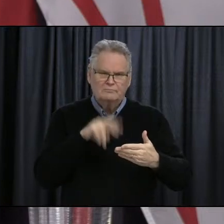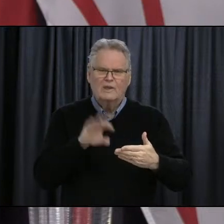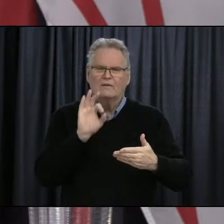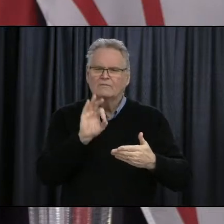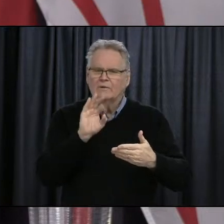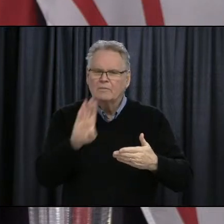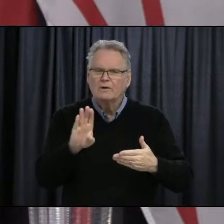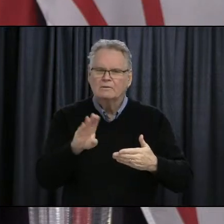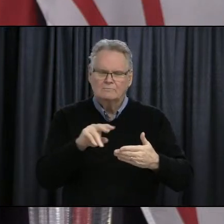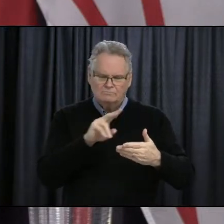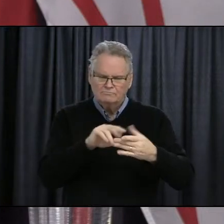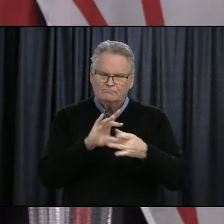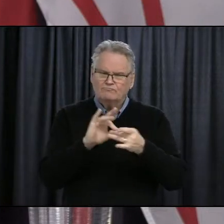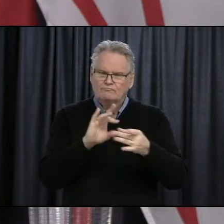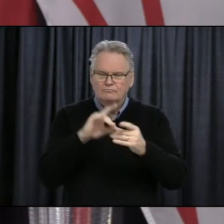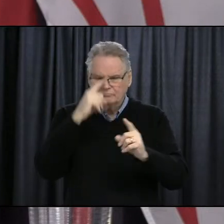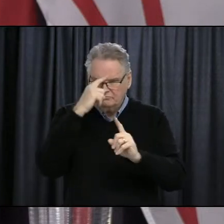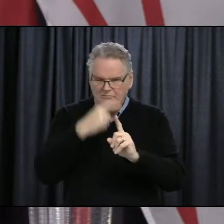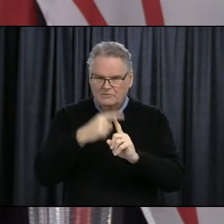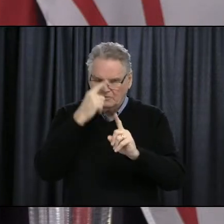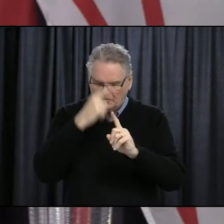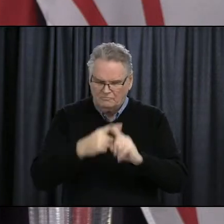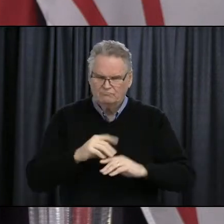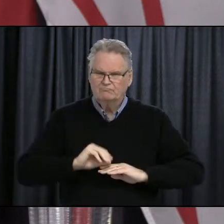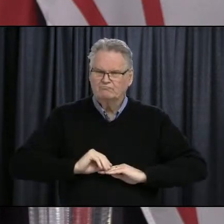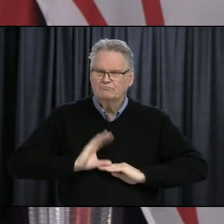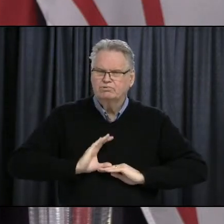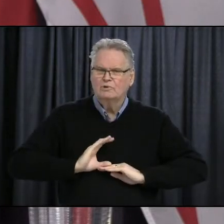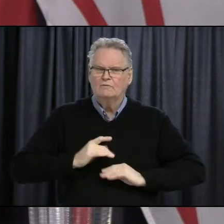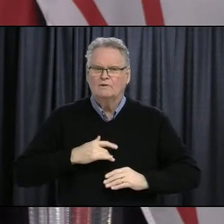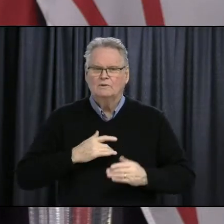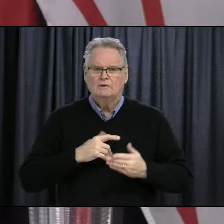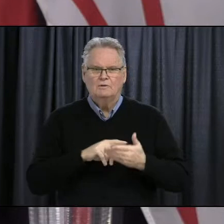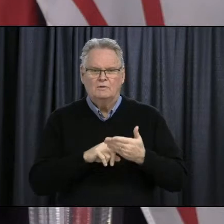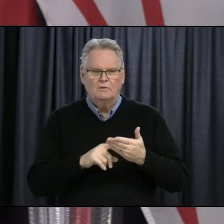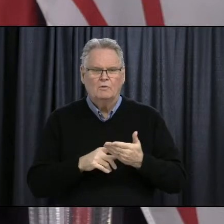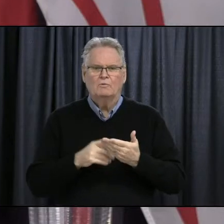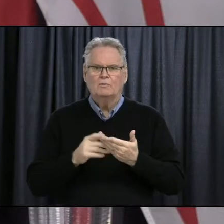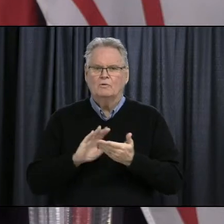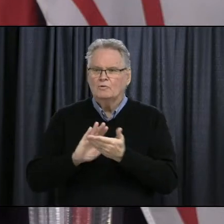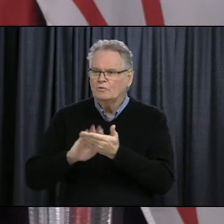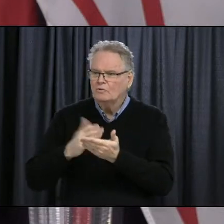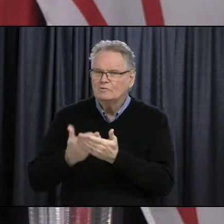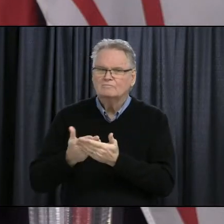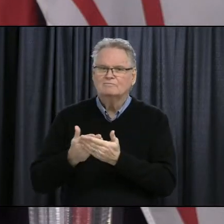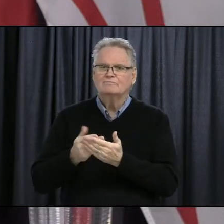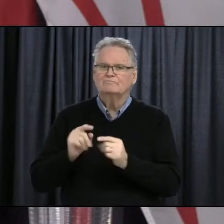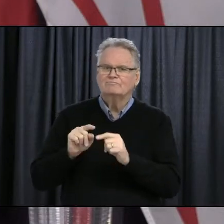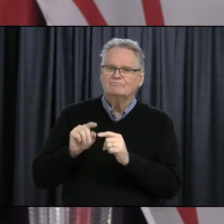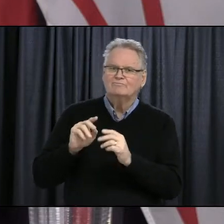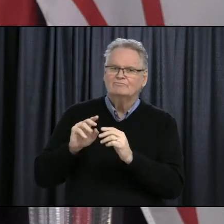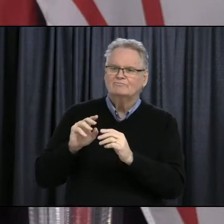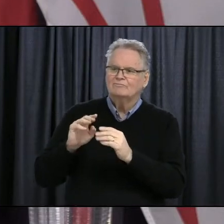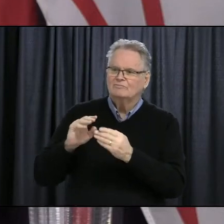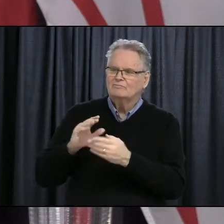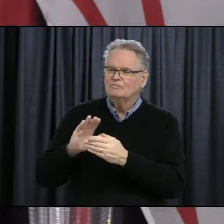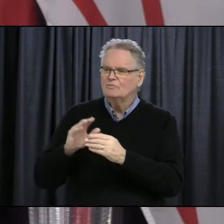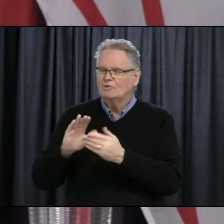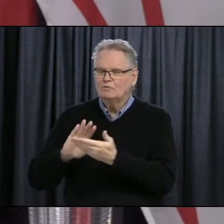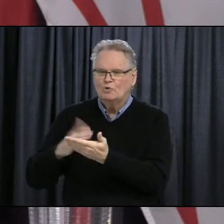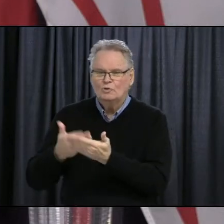preparing extras at supper time and offering them out on social media to whomever need it, or whoever needs a little